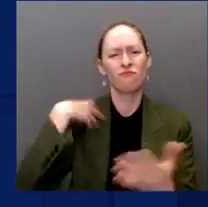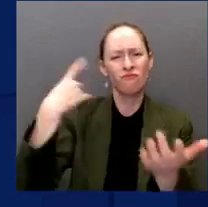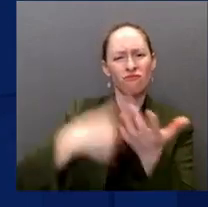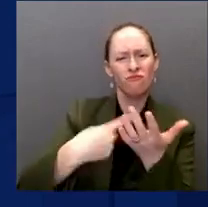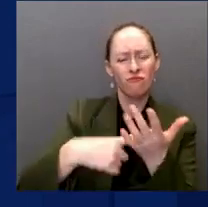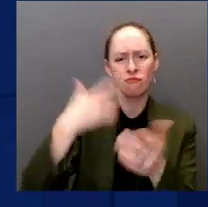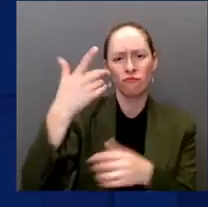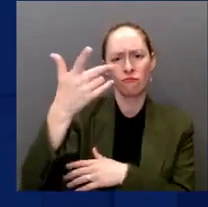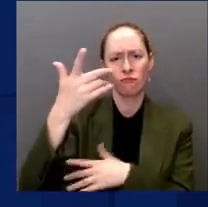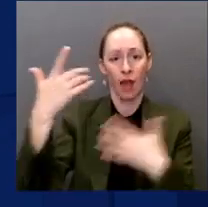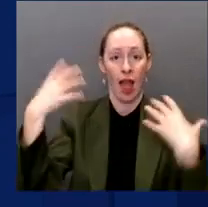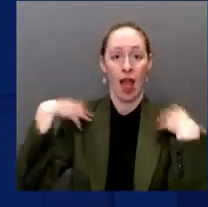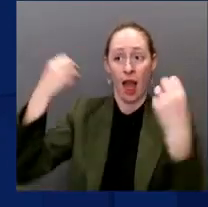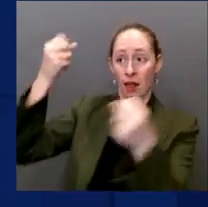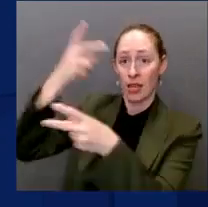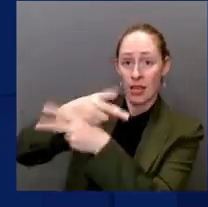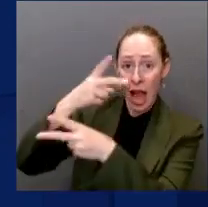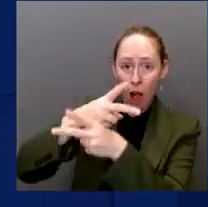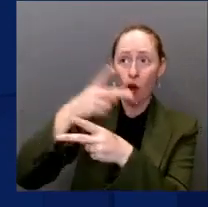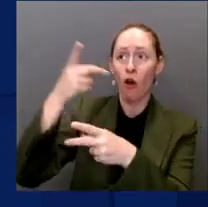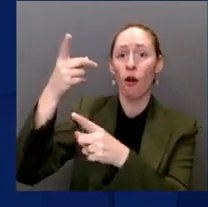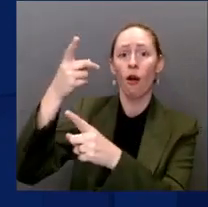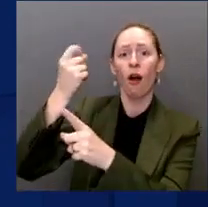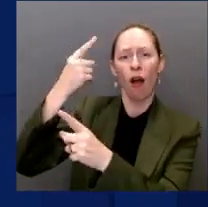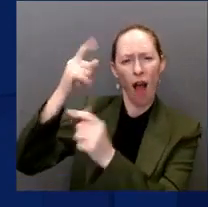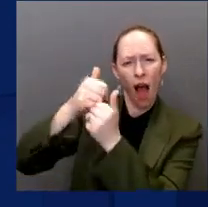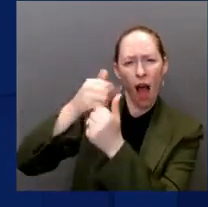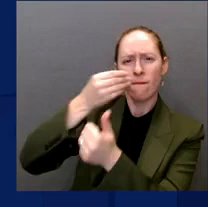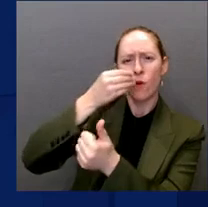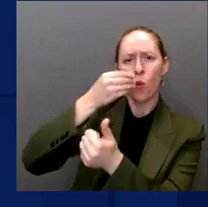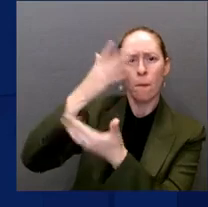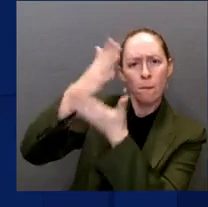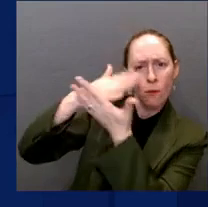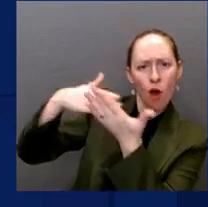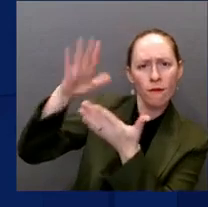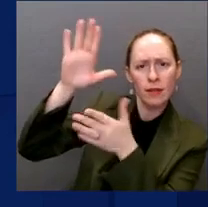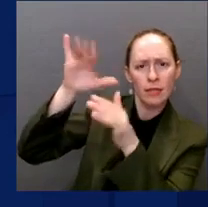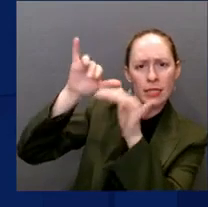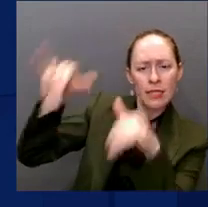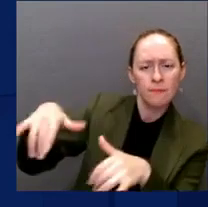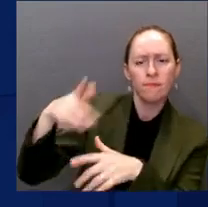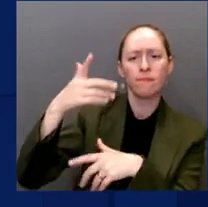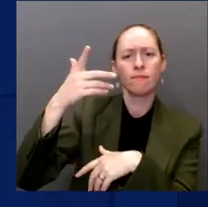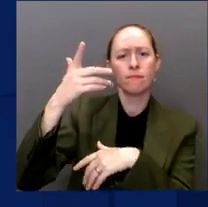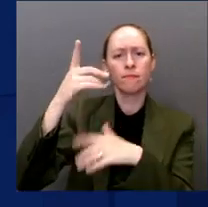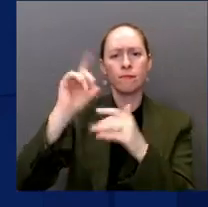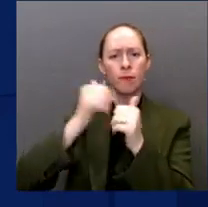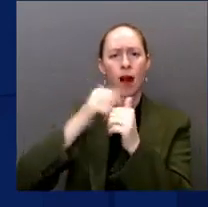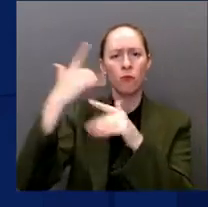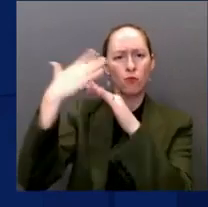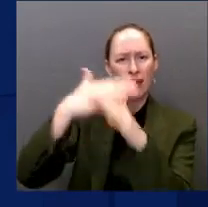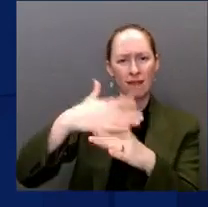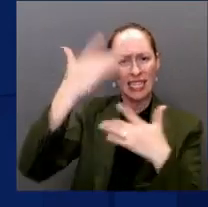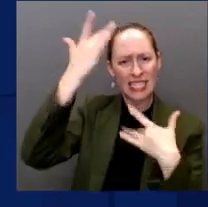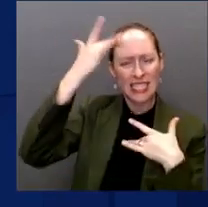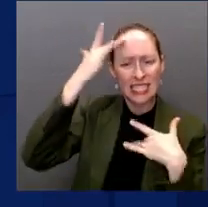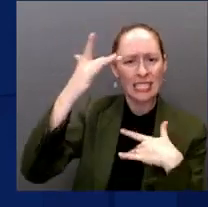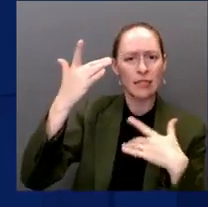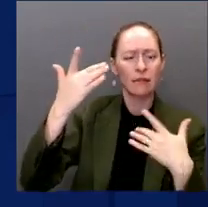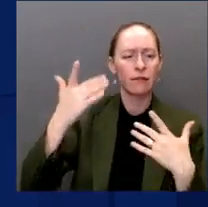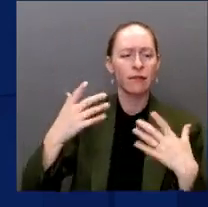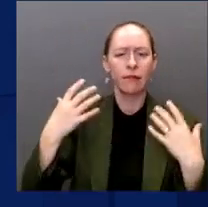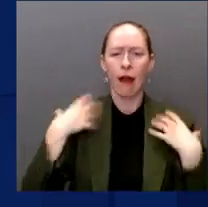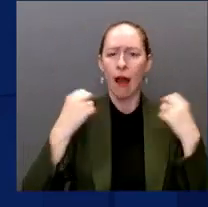care, including through disease prevention and management. For example, here, the strategy supports piloting Medicare coverage of